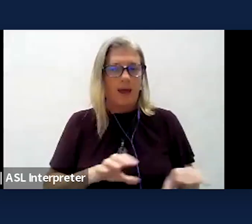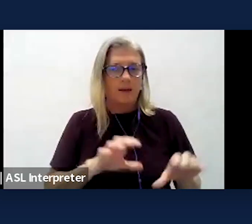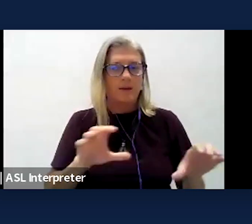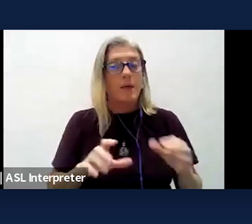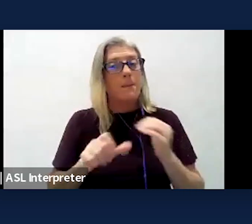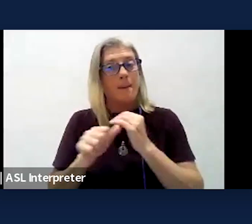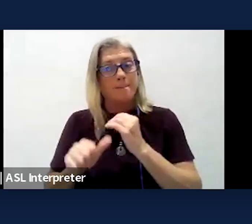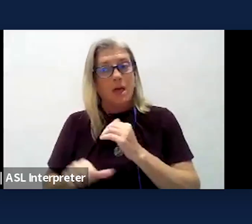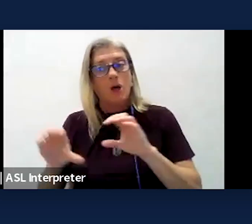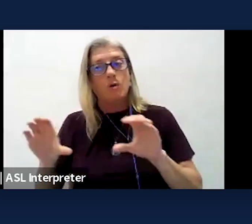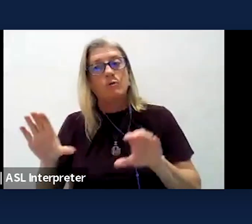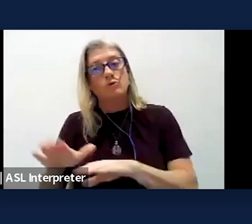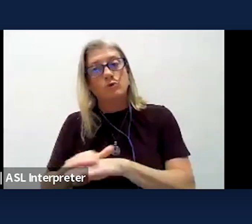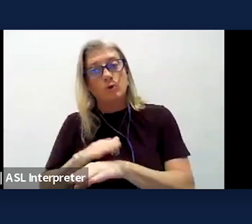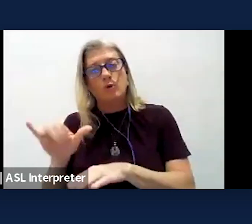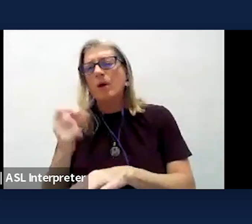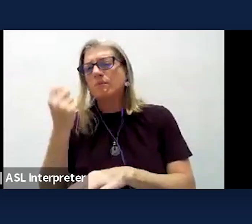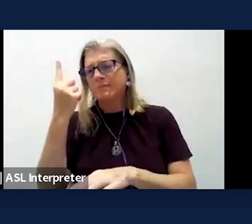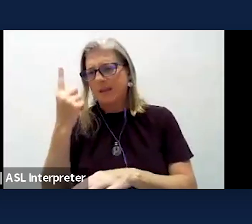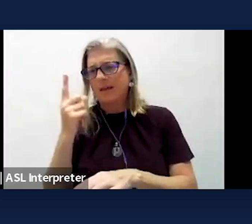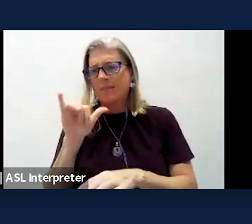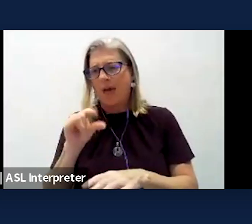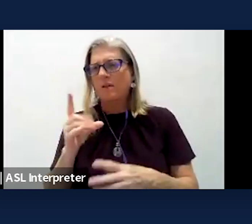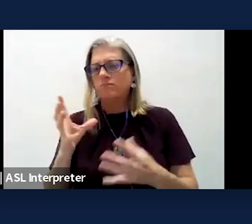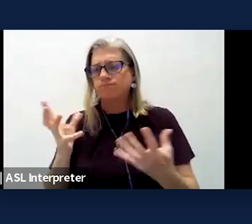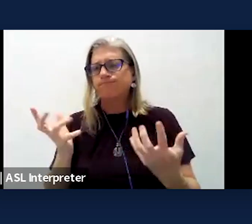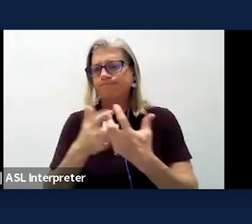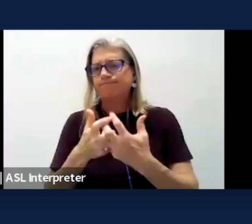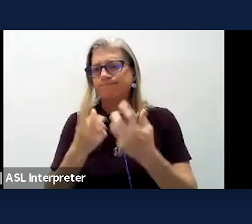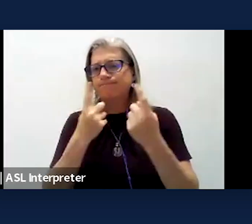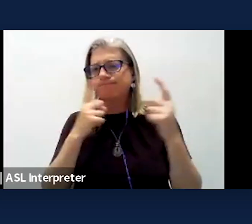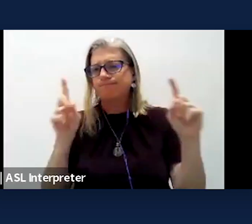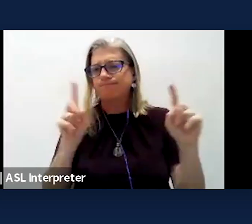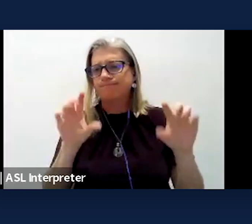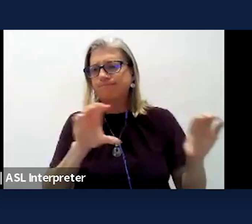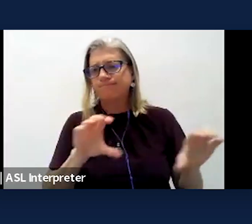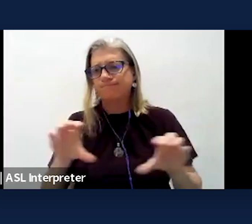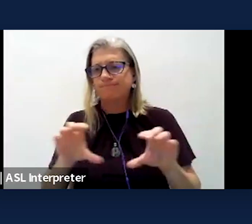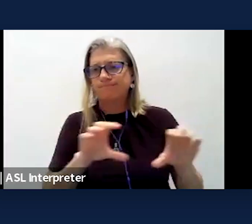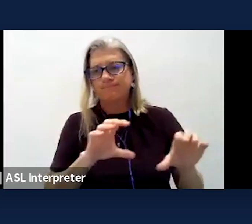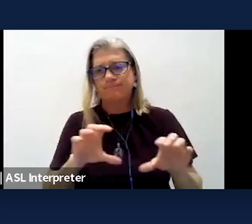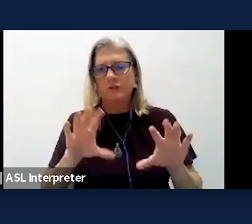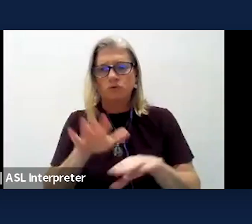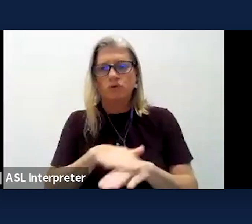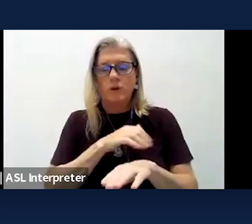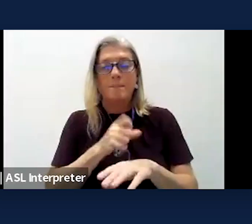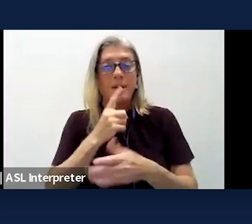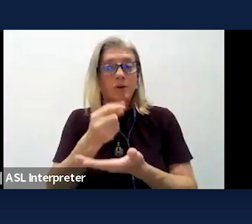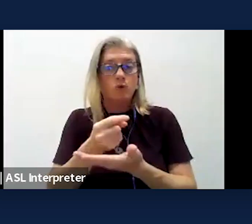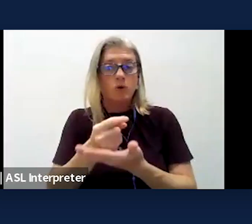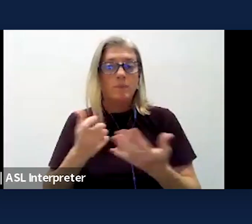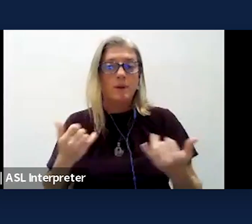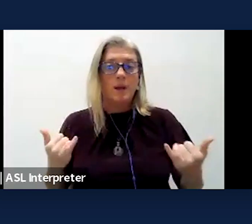down, I understand that effect. But the treatments that I'm doing right now are just